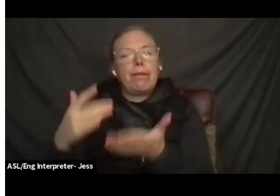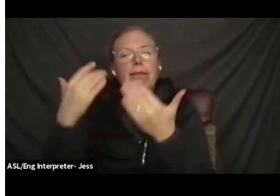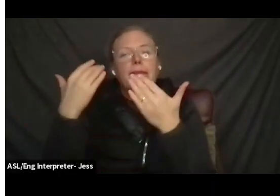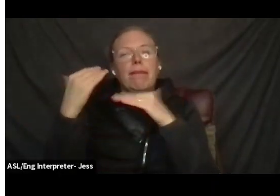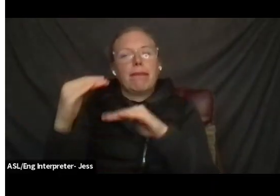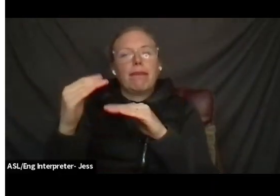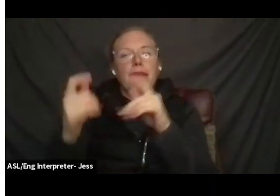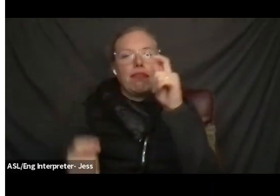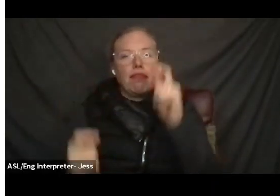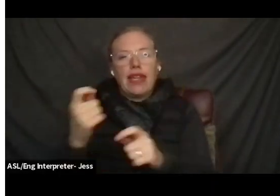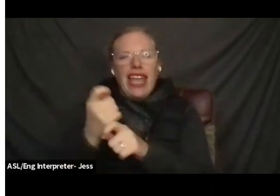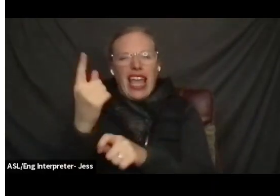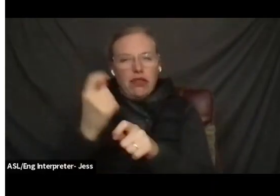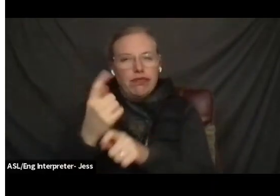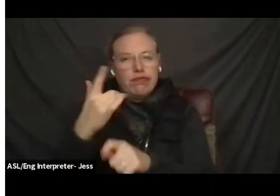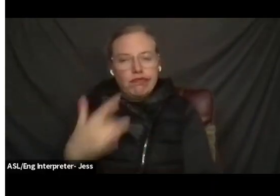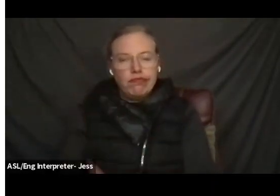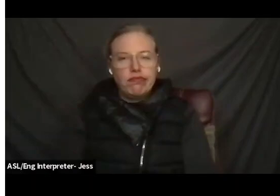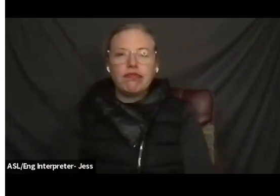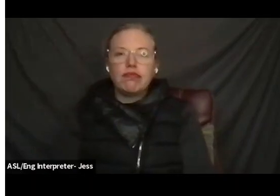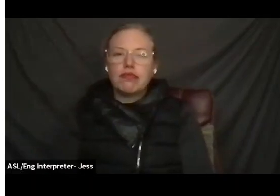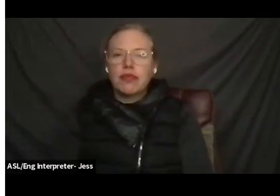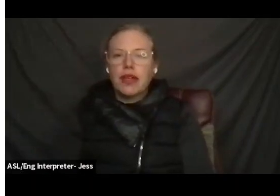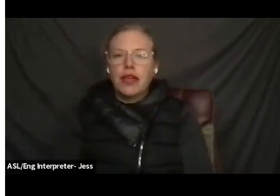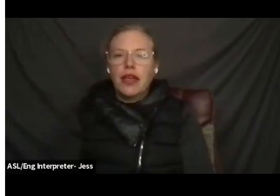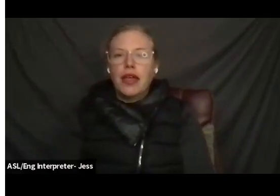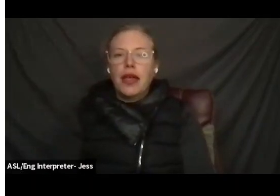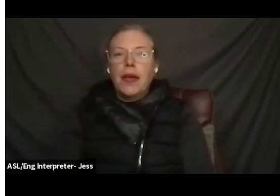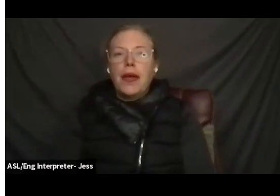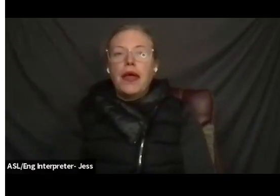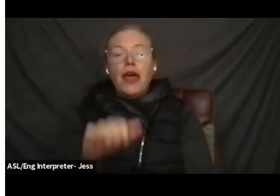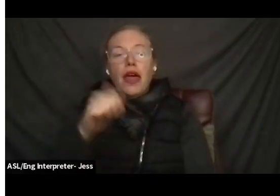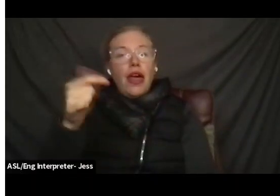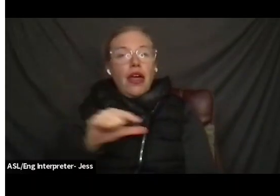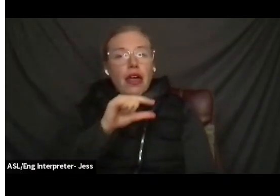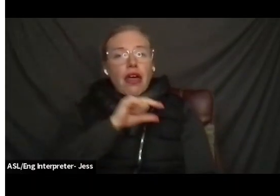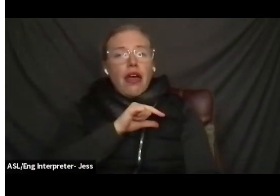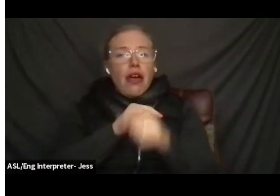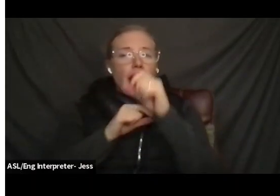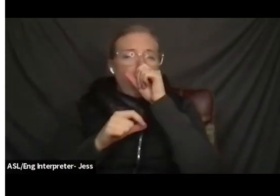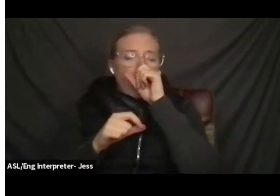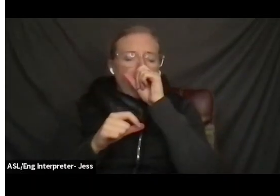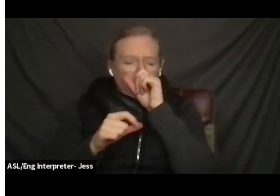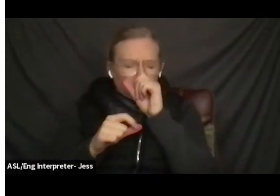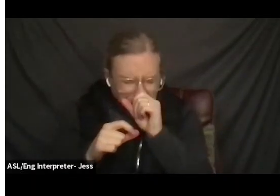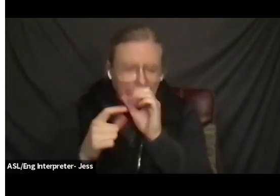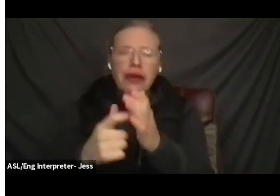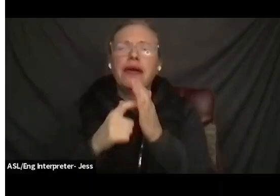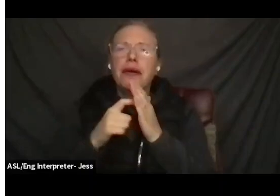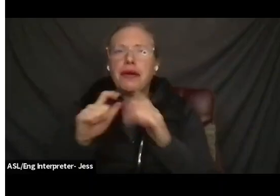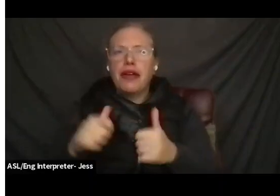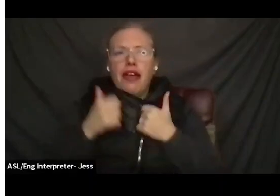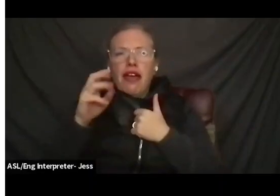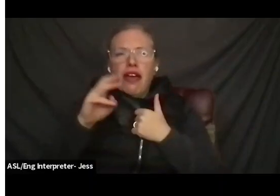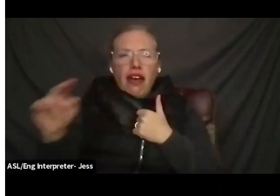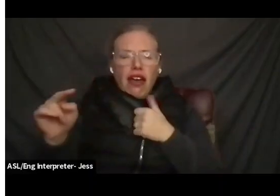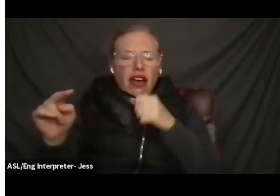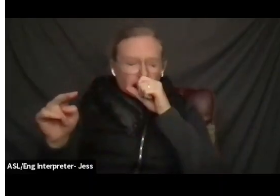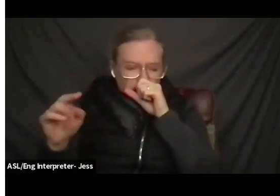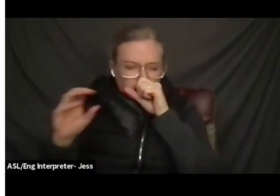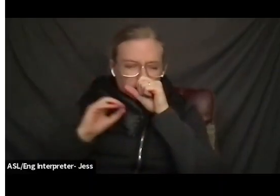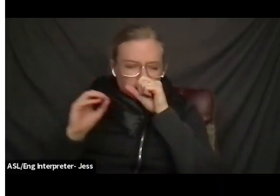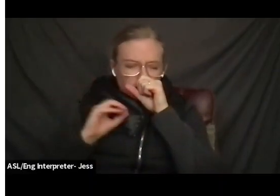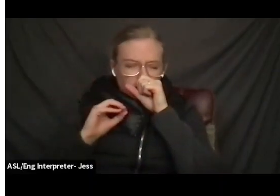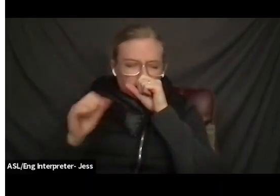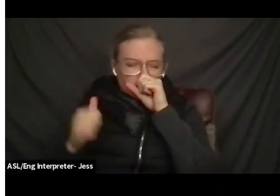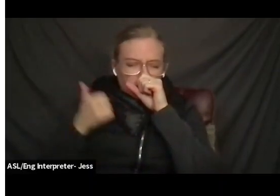will change on an annual basis. Other eligibility requirements: you must live in Minnesota, own and